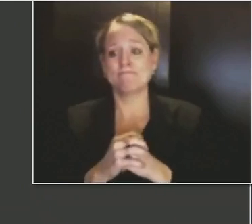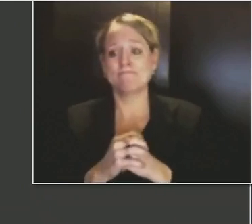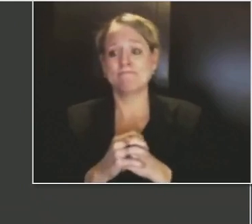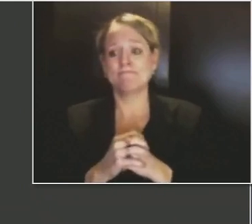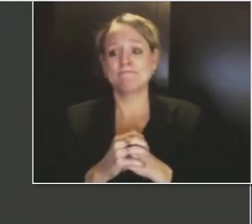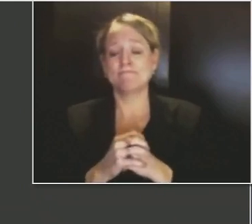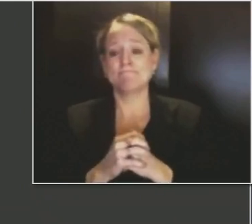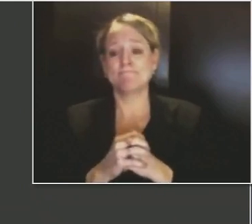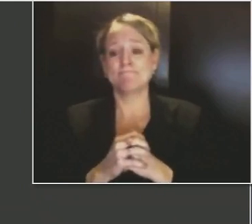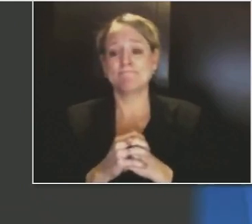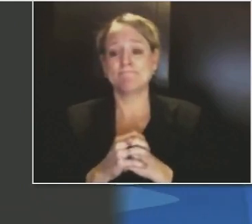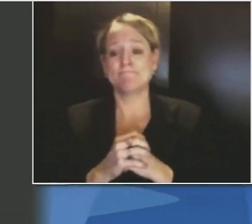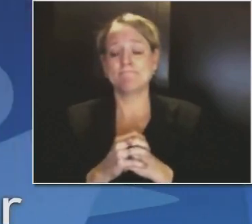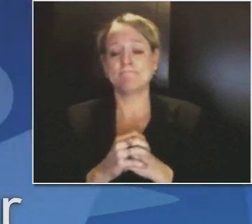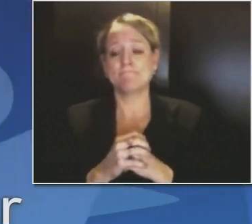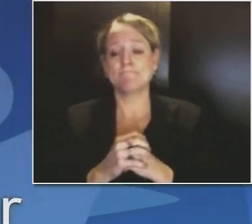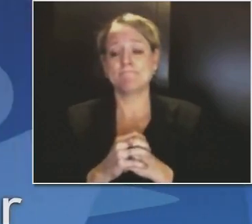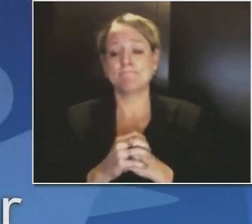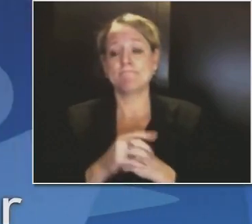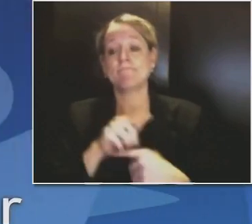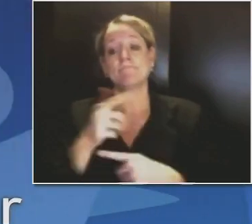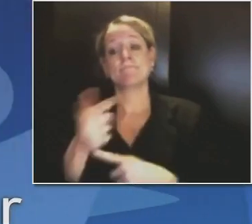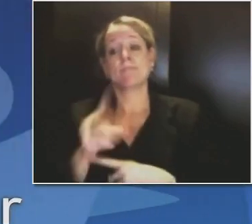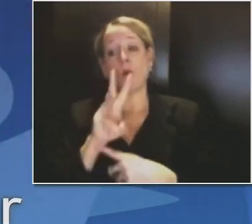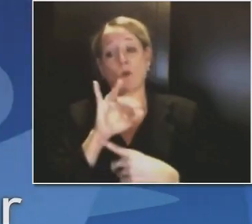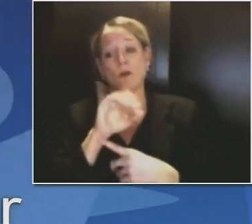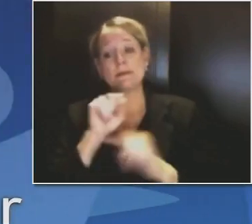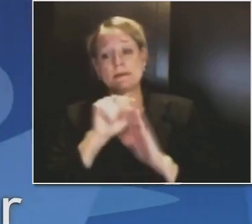Hi, thank you. I want to acknowledge